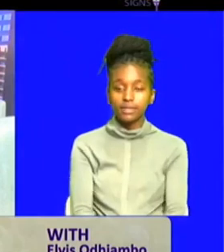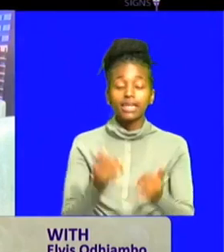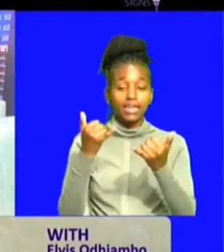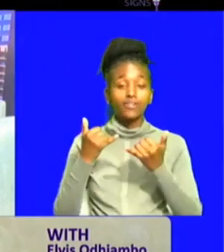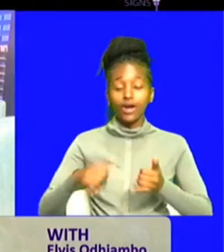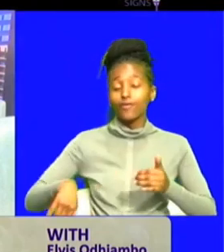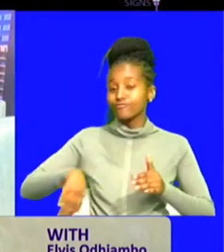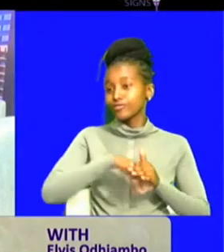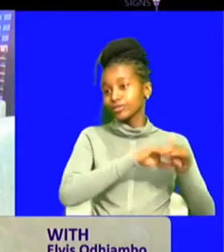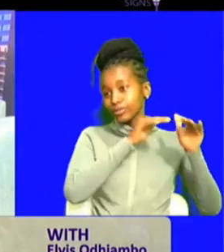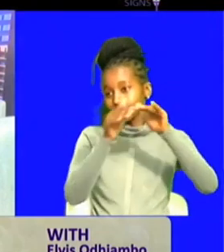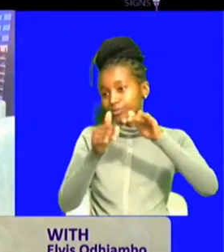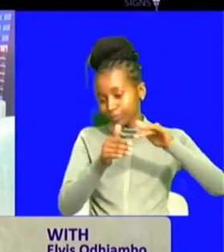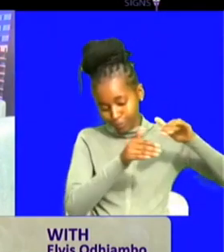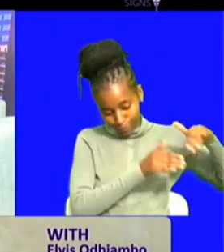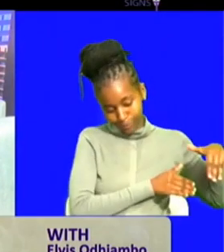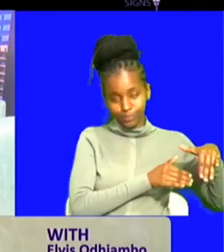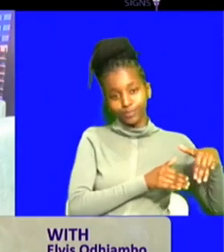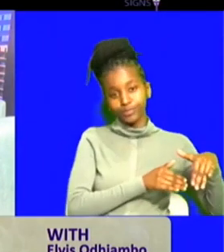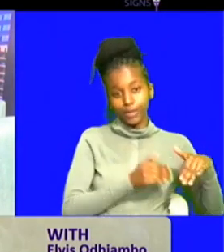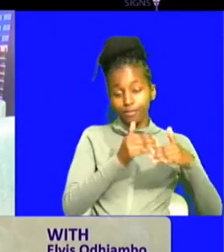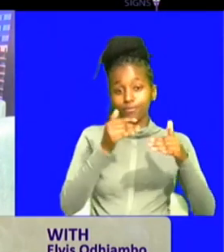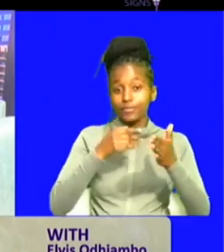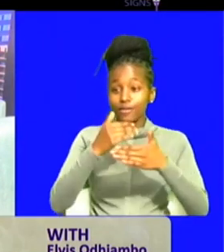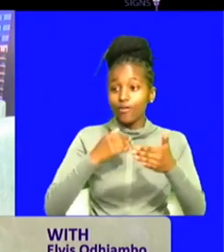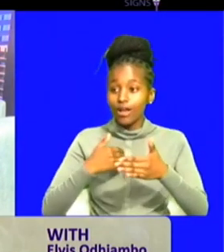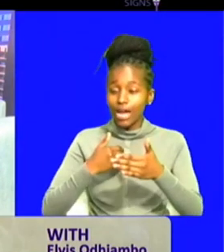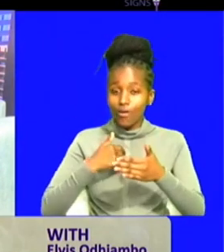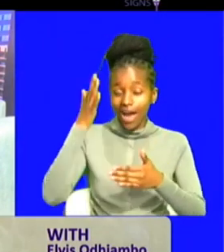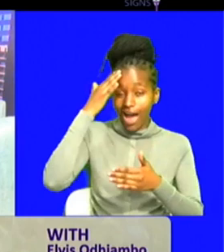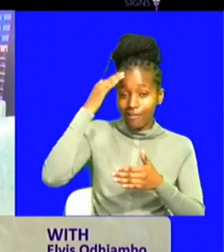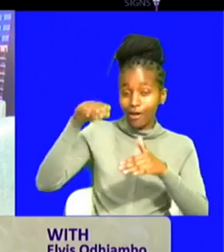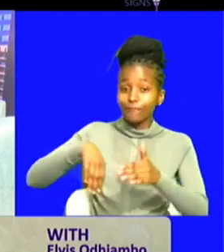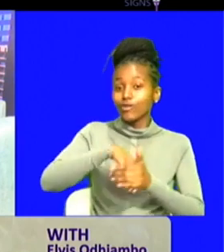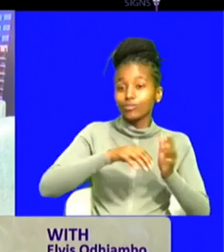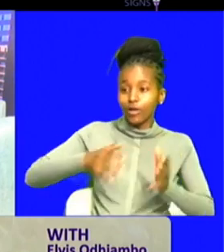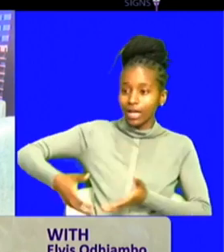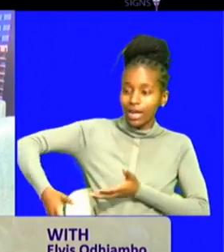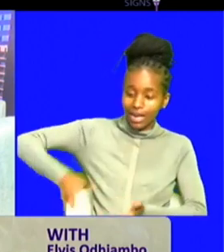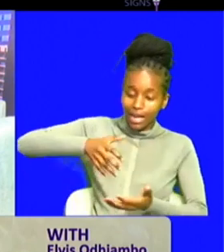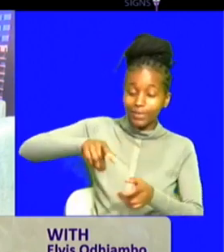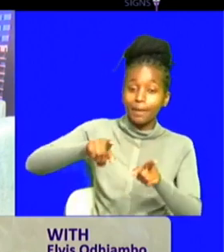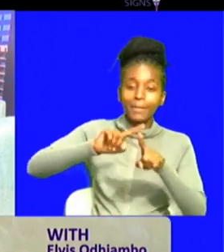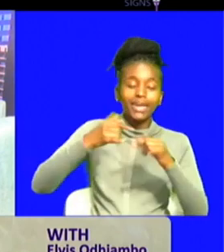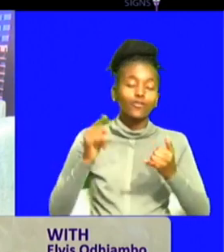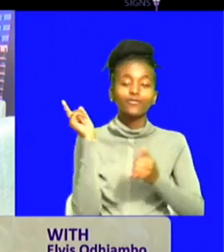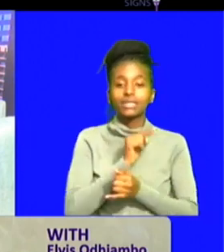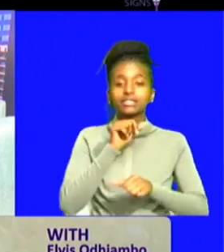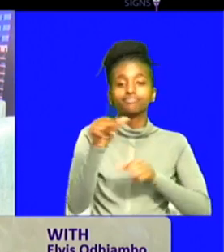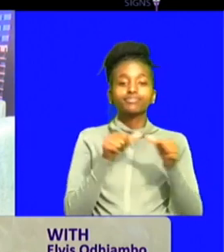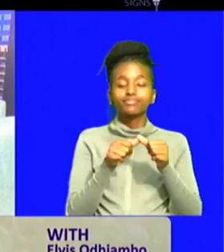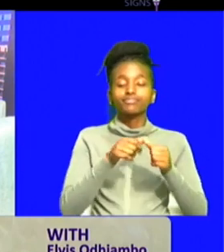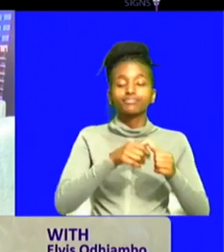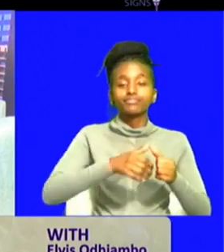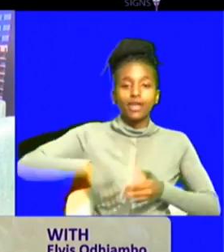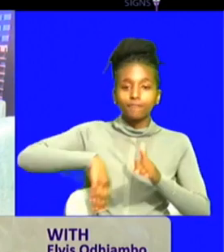So now, football aside, yes, just like I mentioned earlier, we had football, rugby, and the marathon. But then again, Tushamalizana football, that is the Mozart